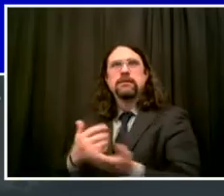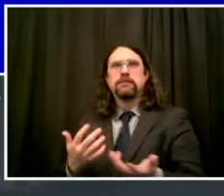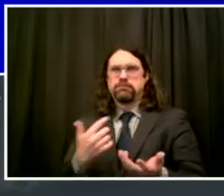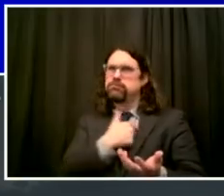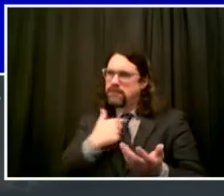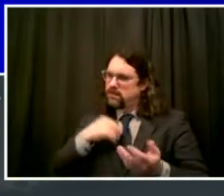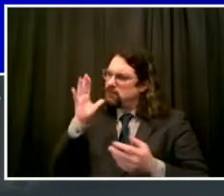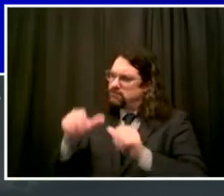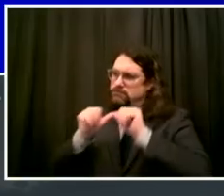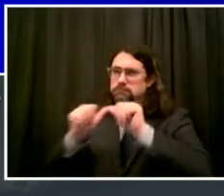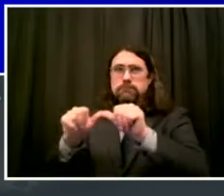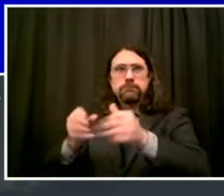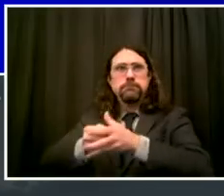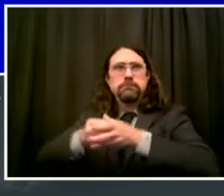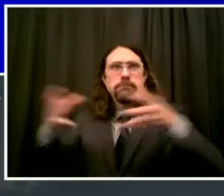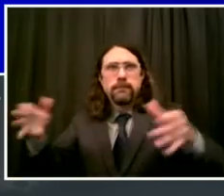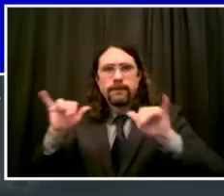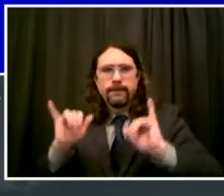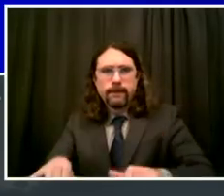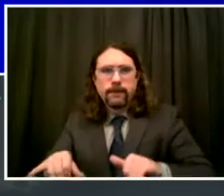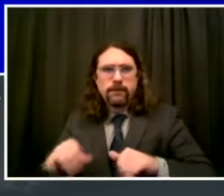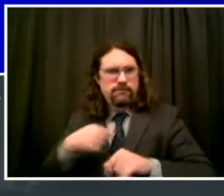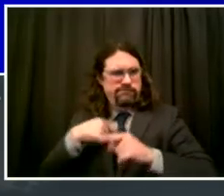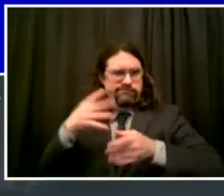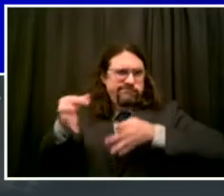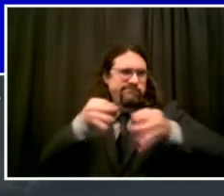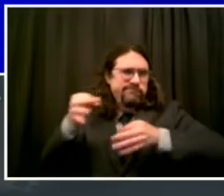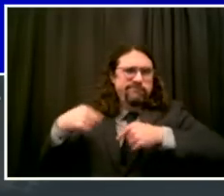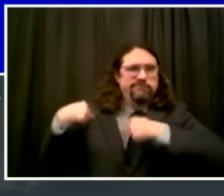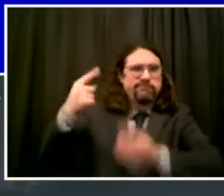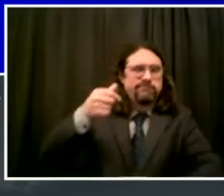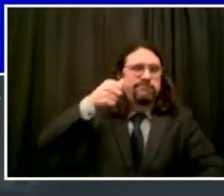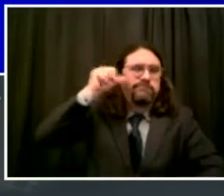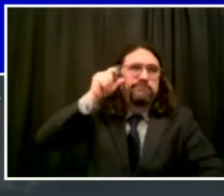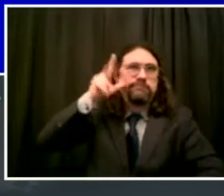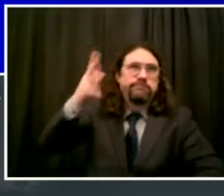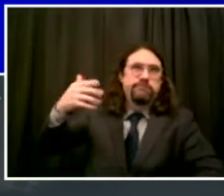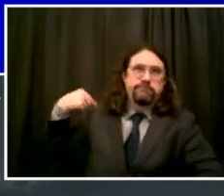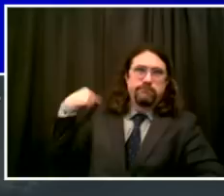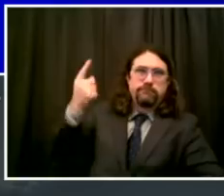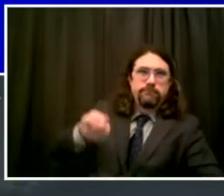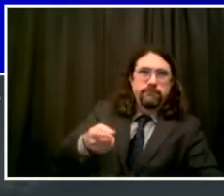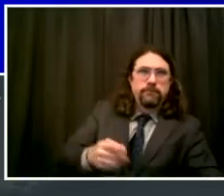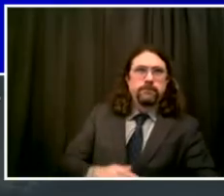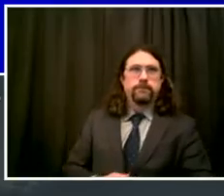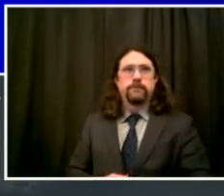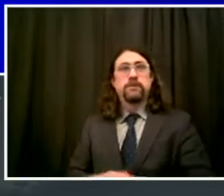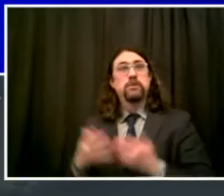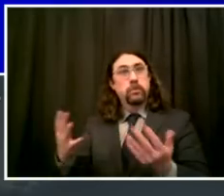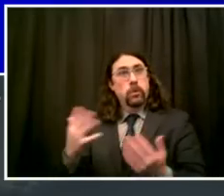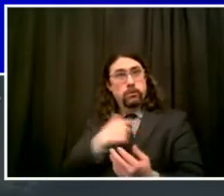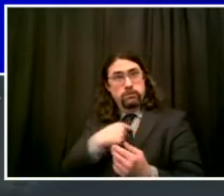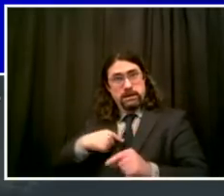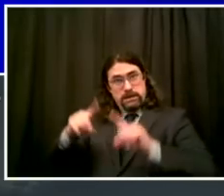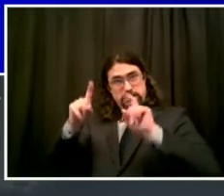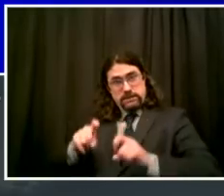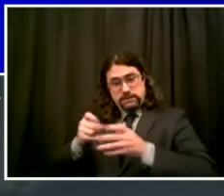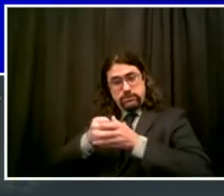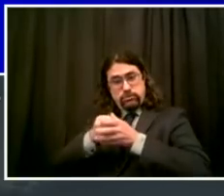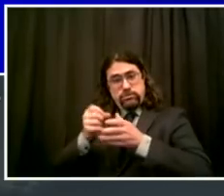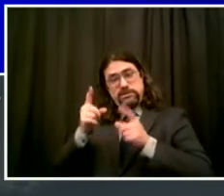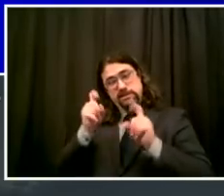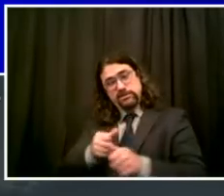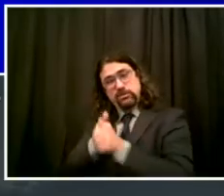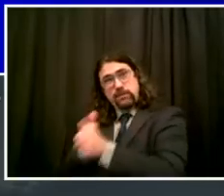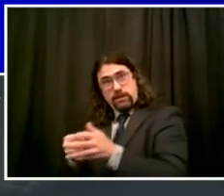of this disease and move forward. These community-based clinics can play a crucial role. We're surveying all of them this week. By next week, we're